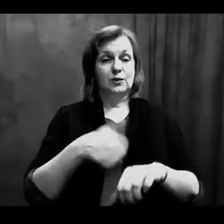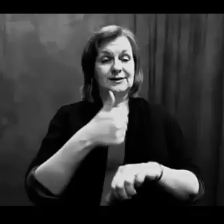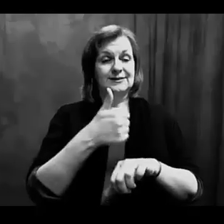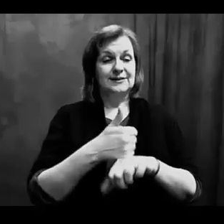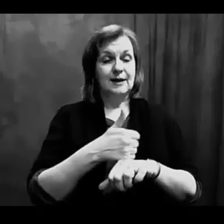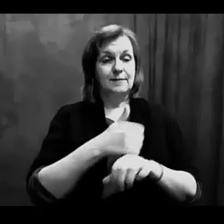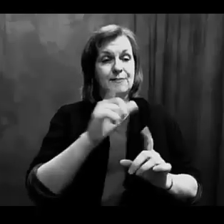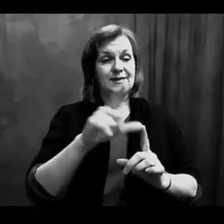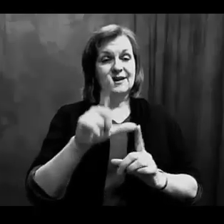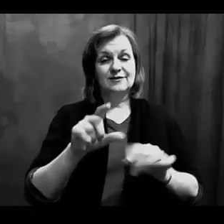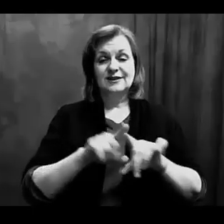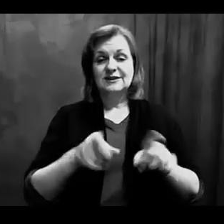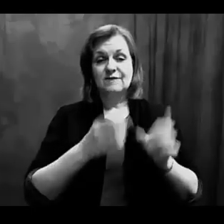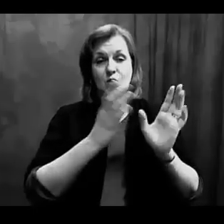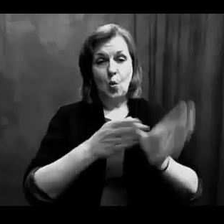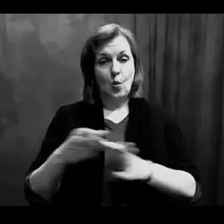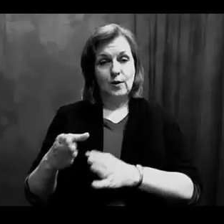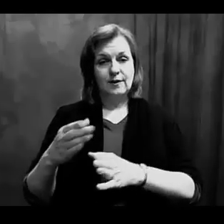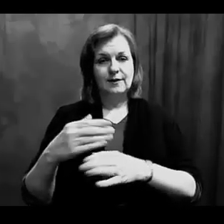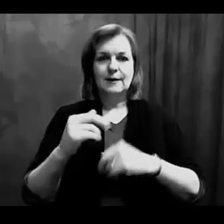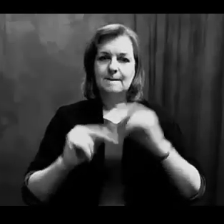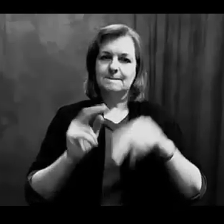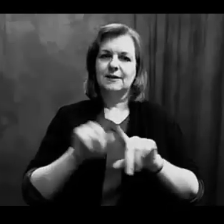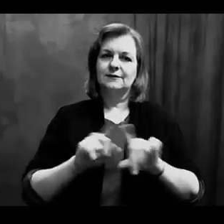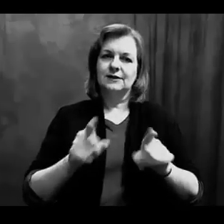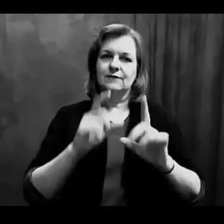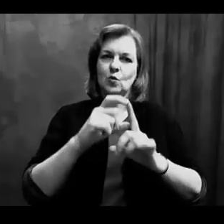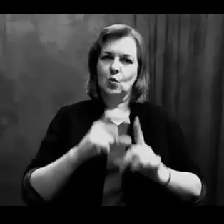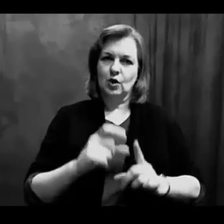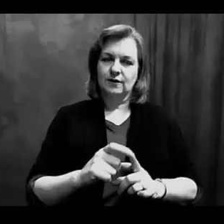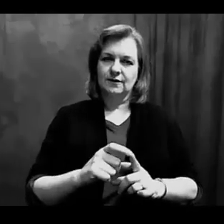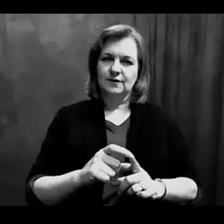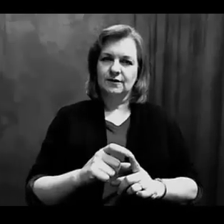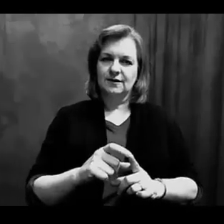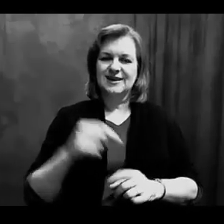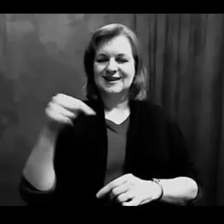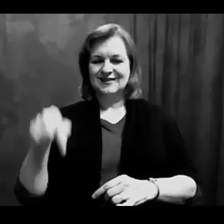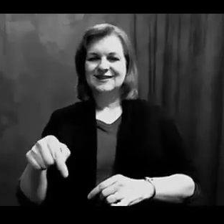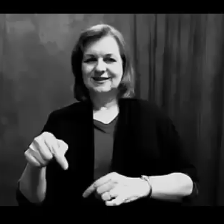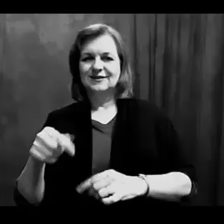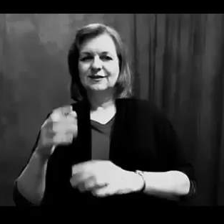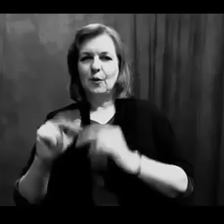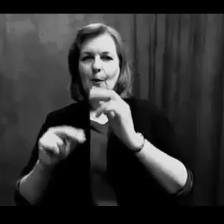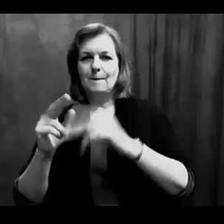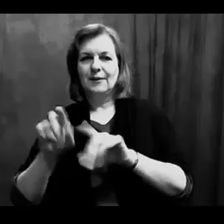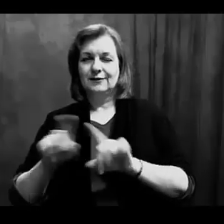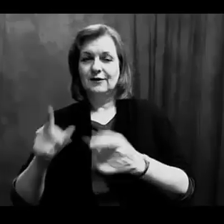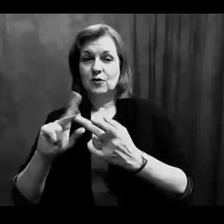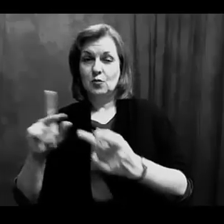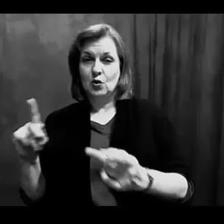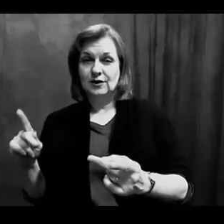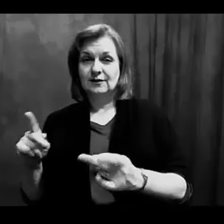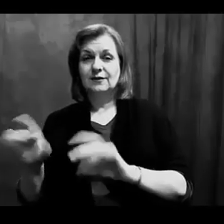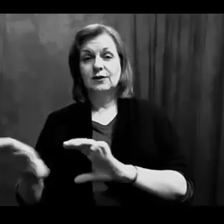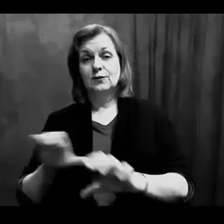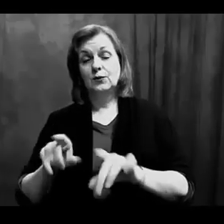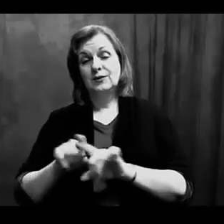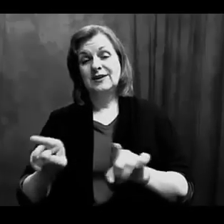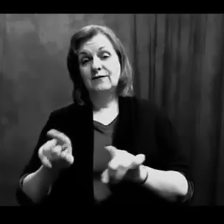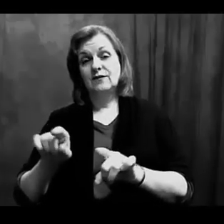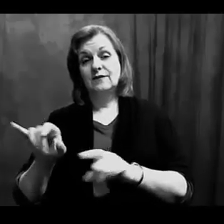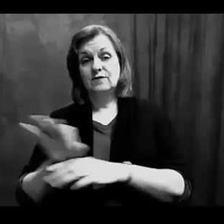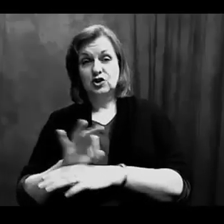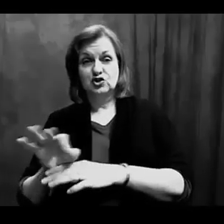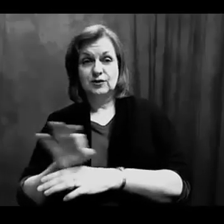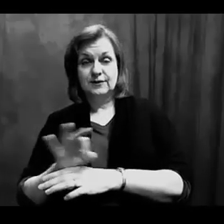alphabet. You can put them together in all kinds of sequences to build different words. In this case, we're building different